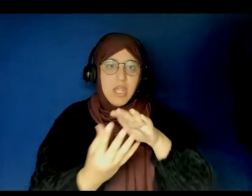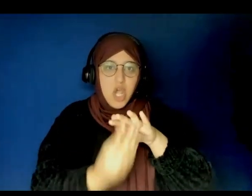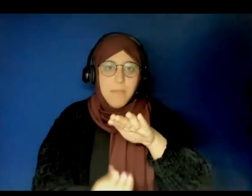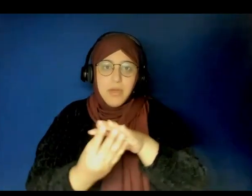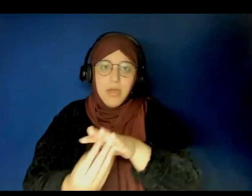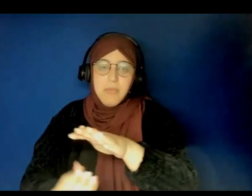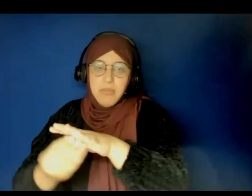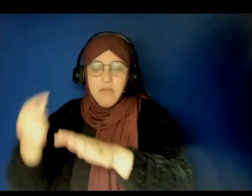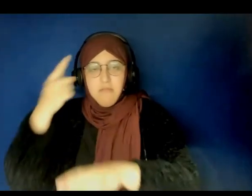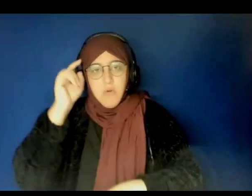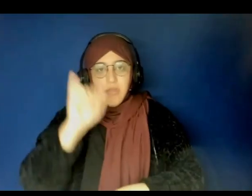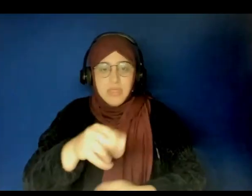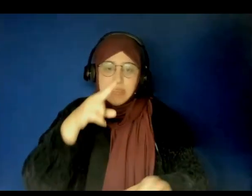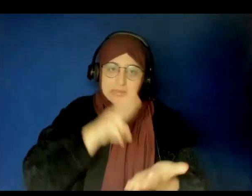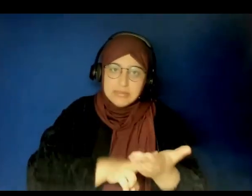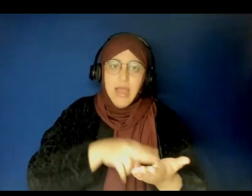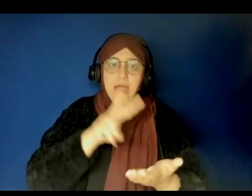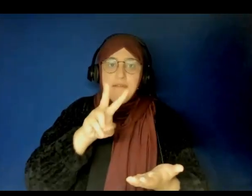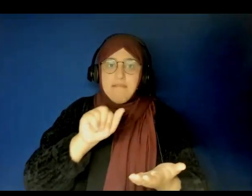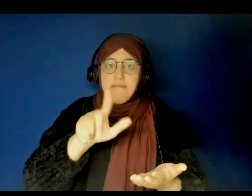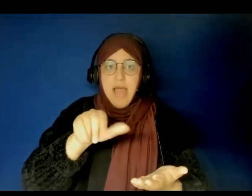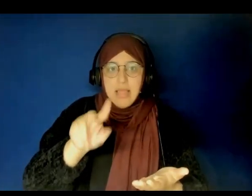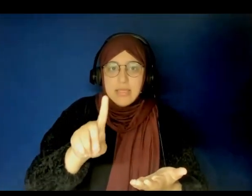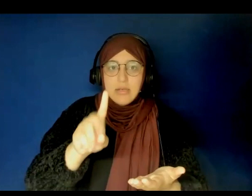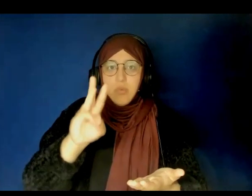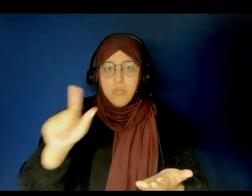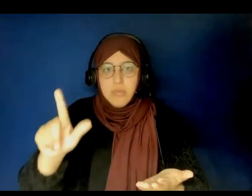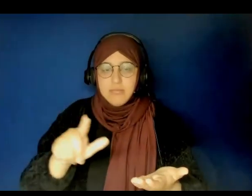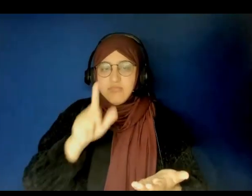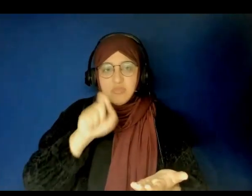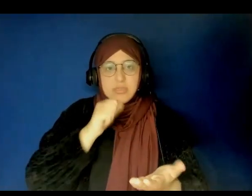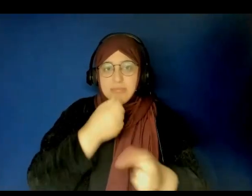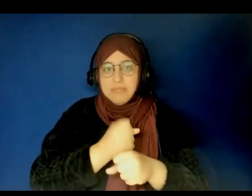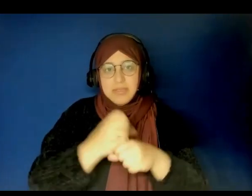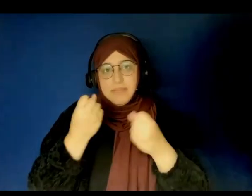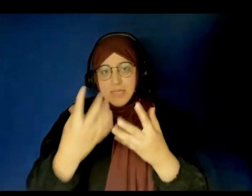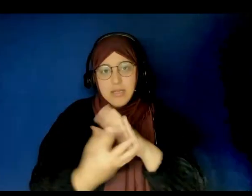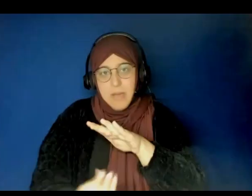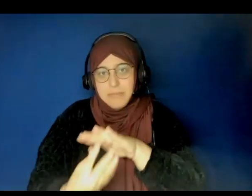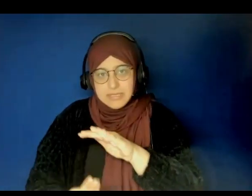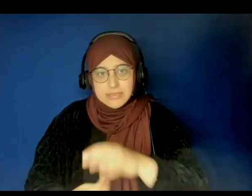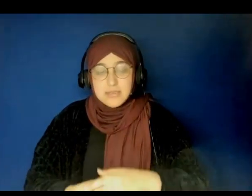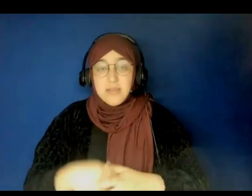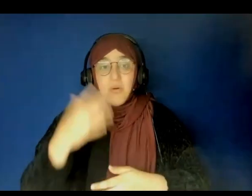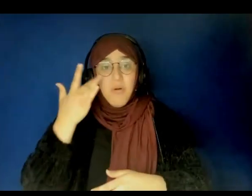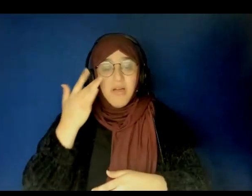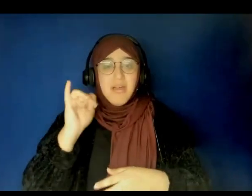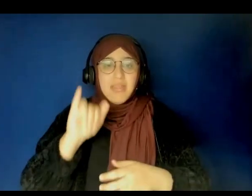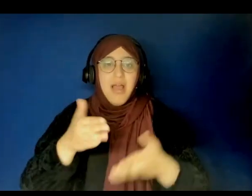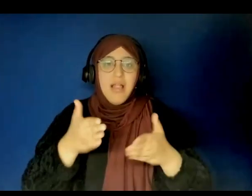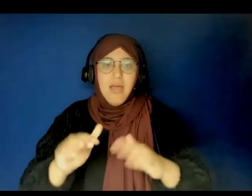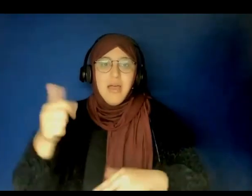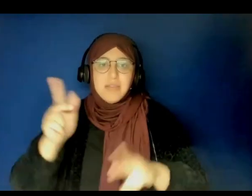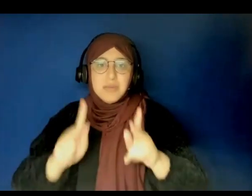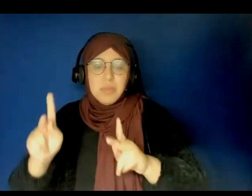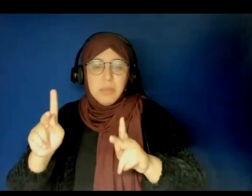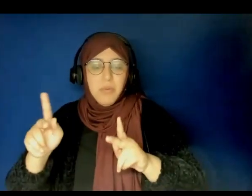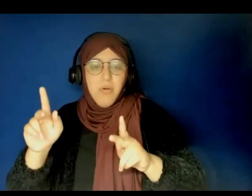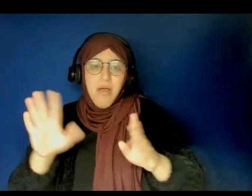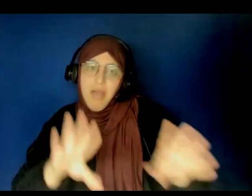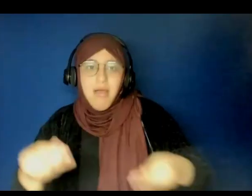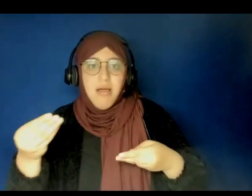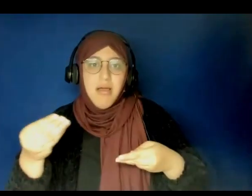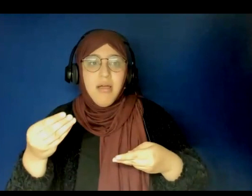will, because that opens it up to people claiming that you changed it and then